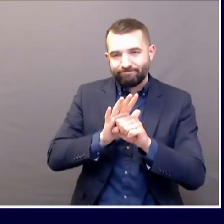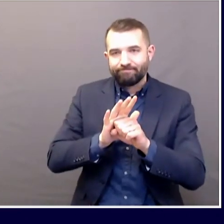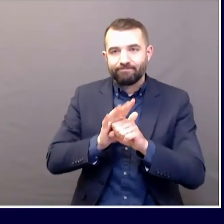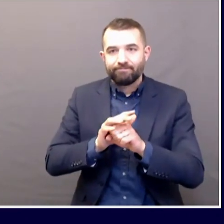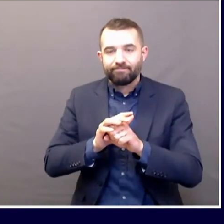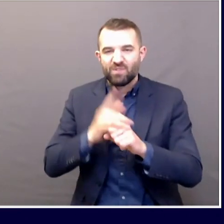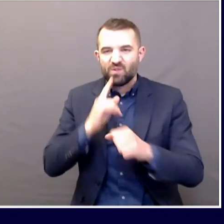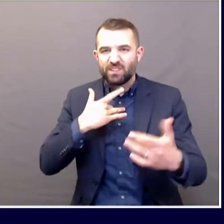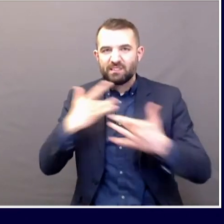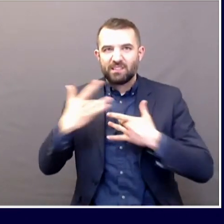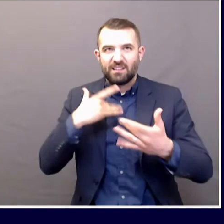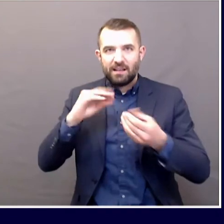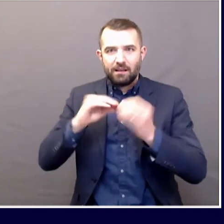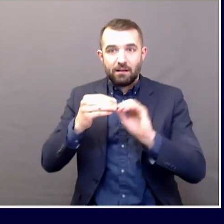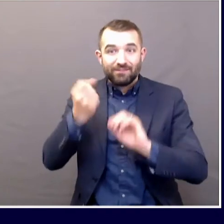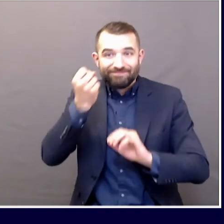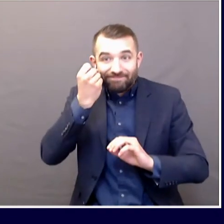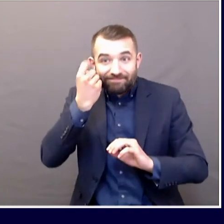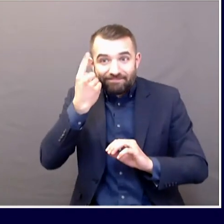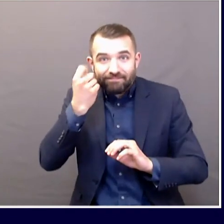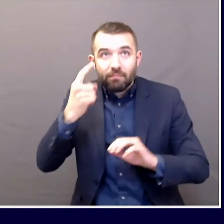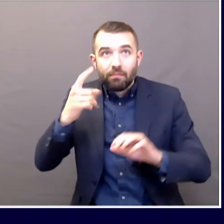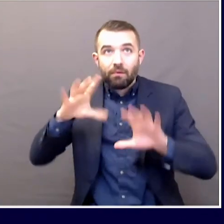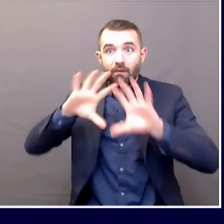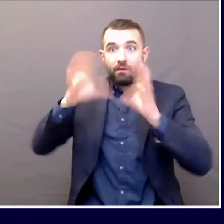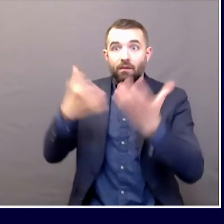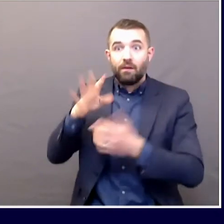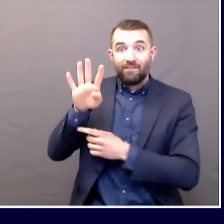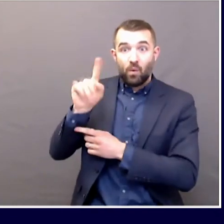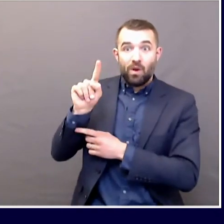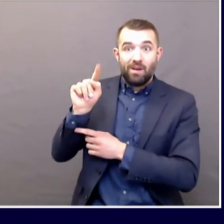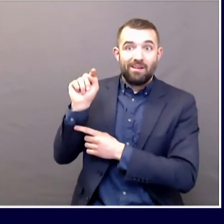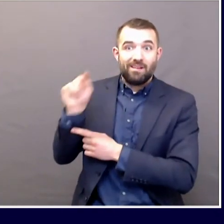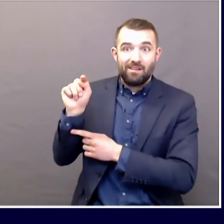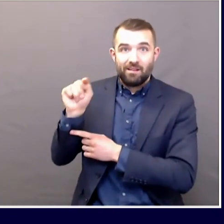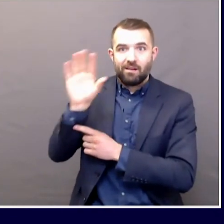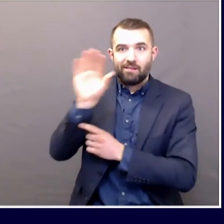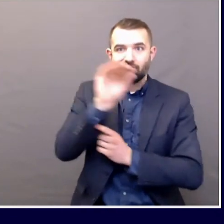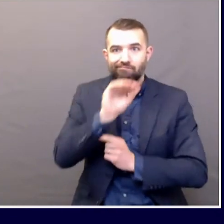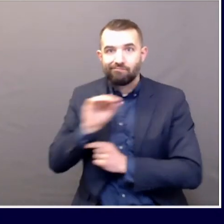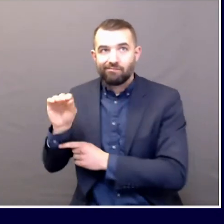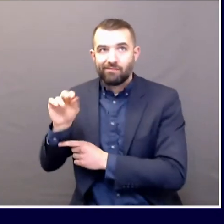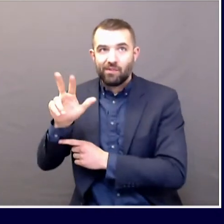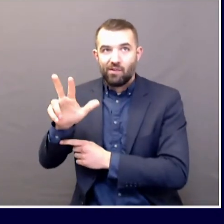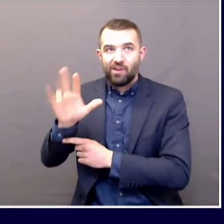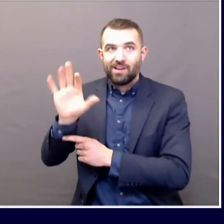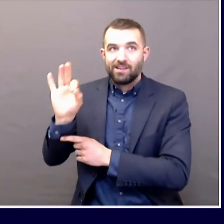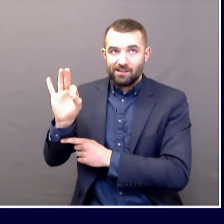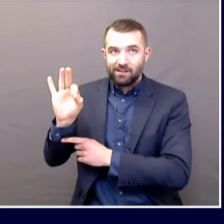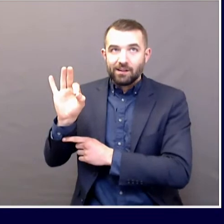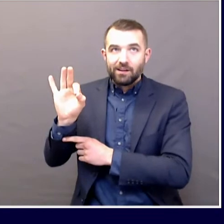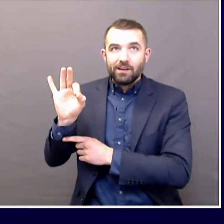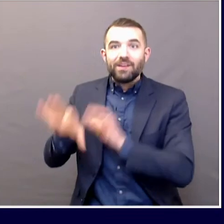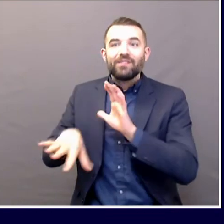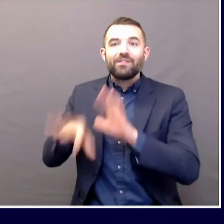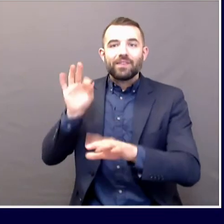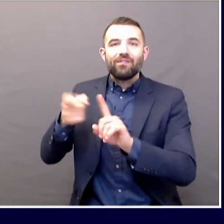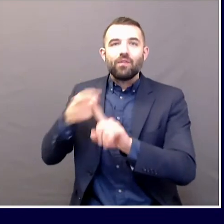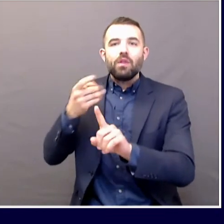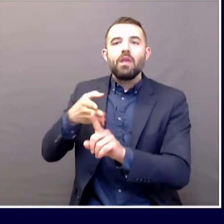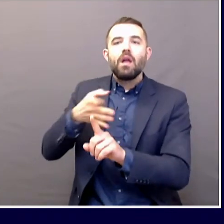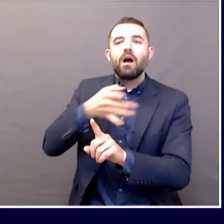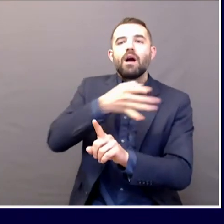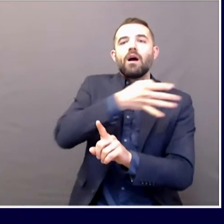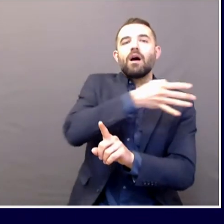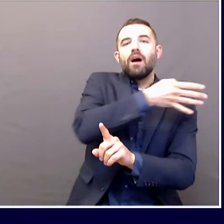those 41 deaths, 39 are the result of our ongoing review of death certificates. As we've